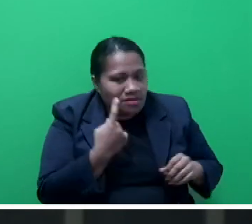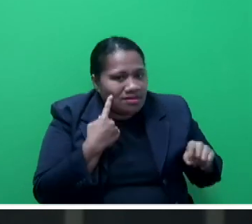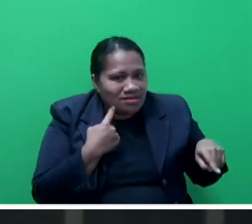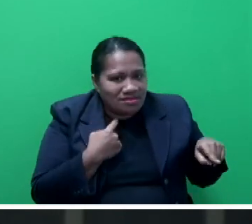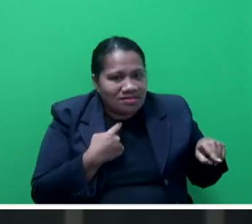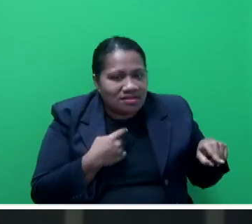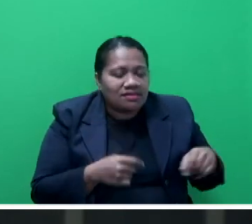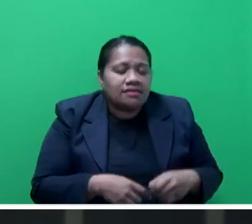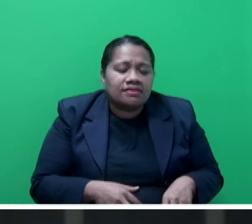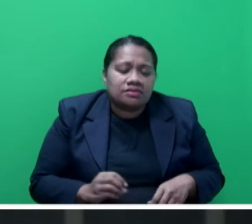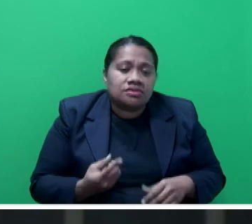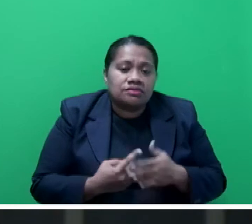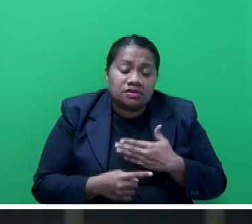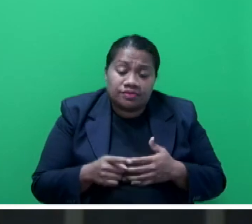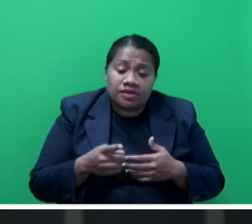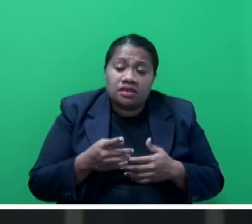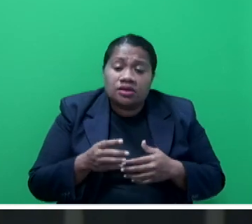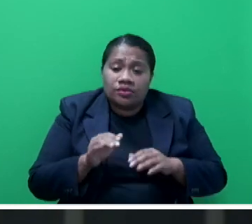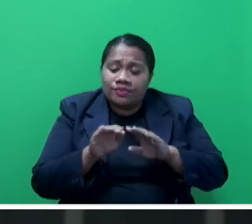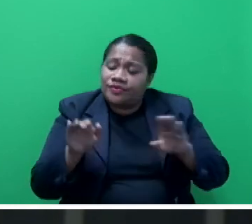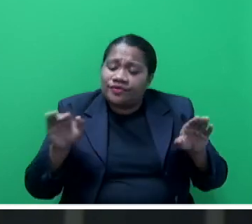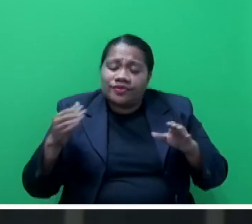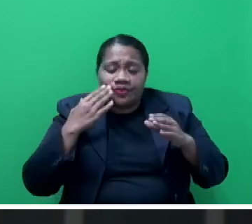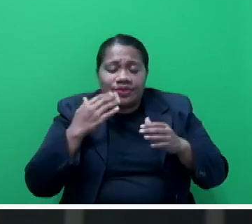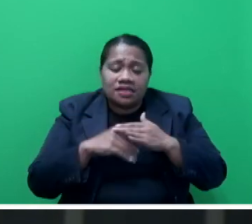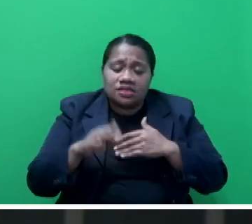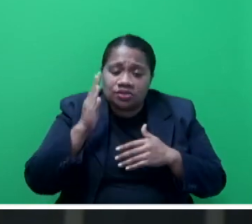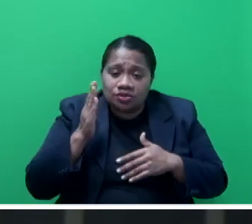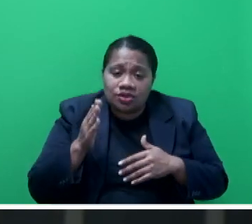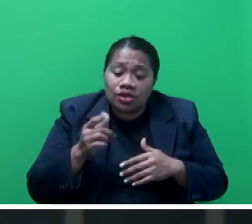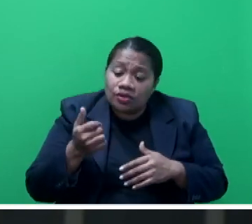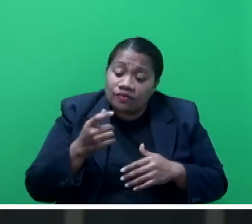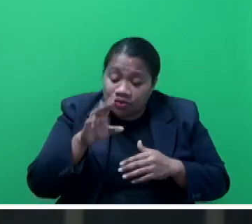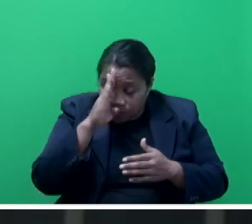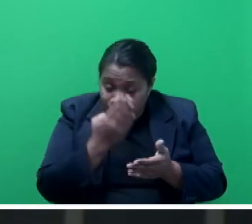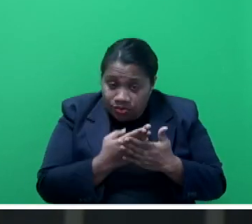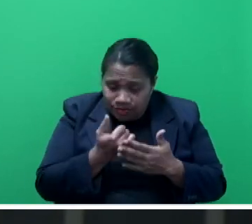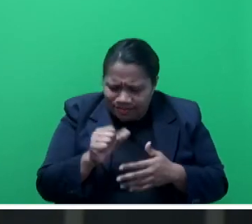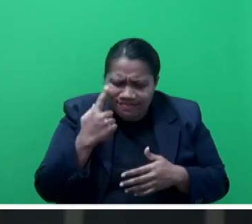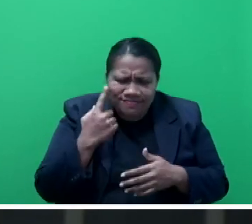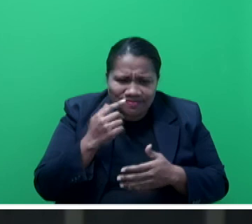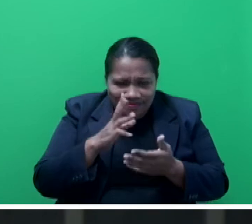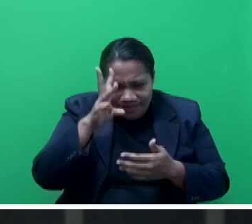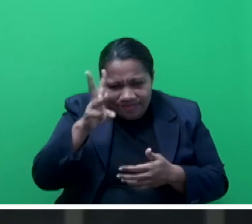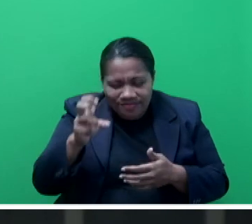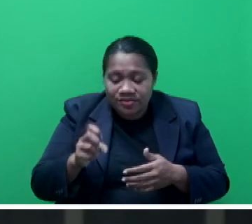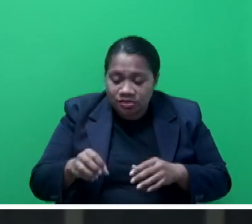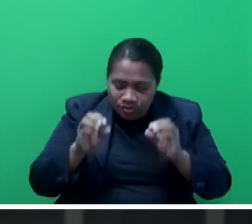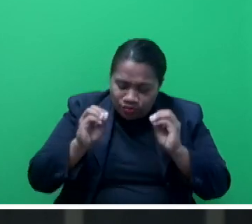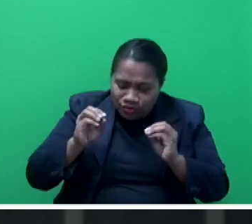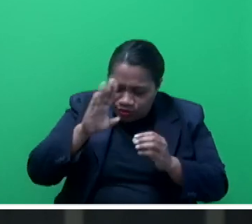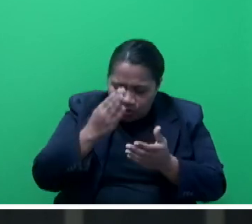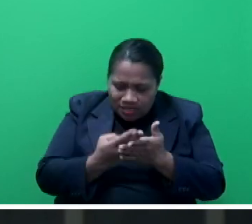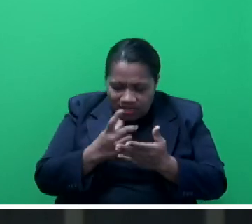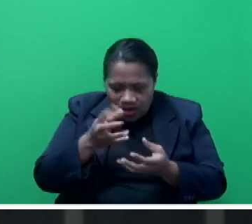to educate students to use water wisely. The Water Champion program was initiated for students to educate them regarding the